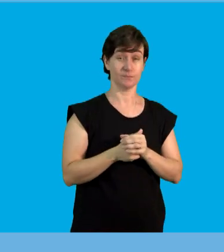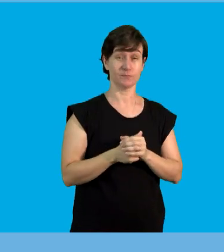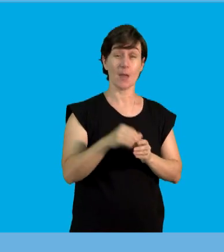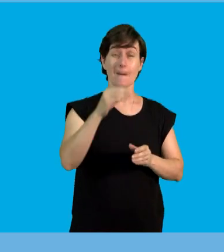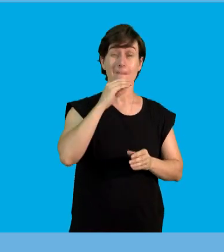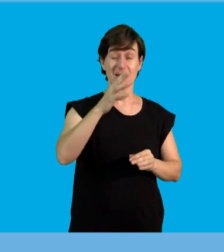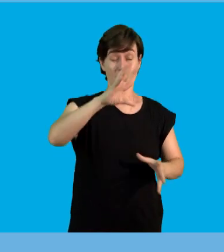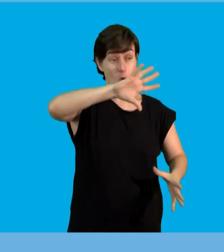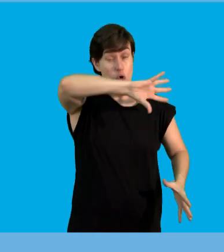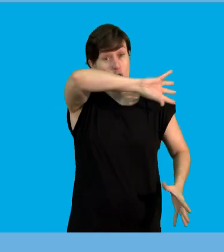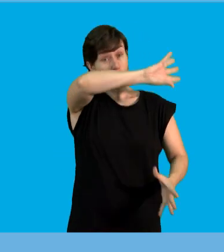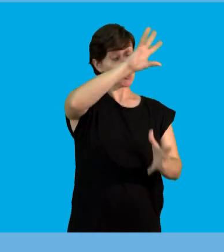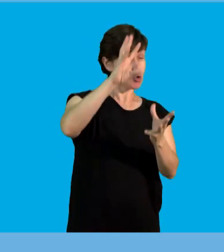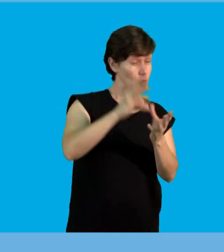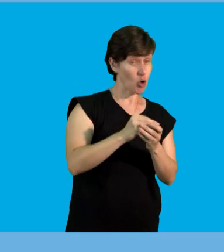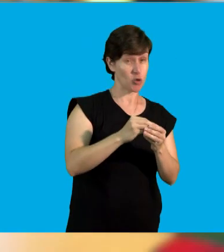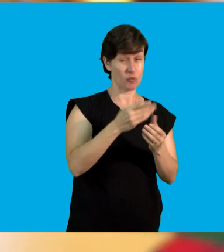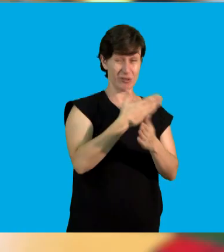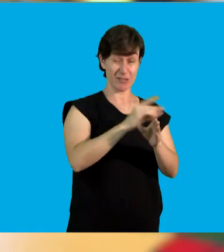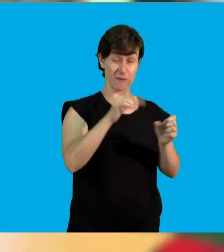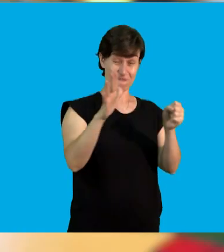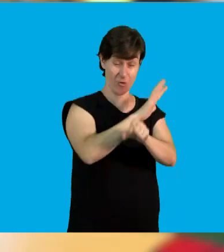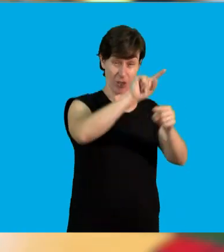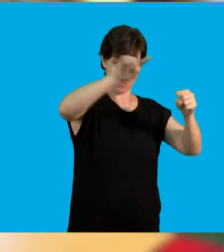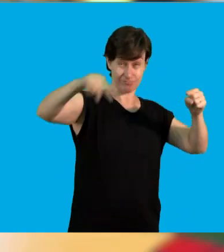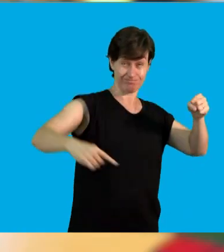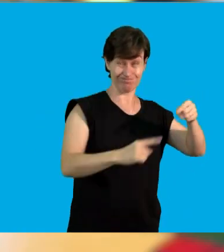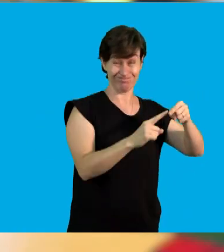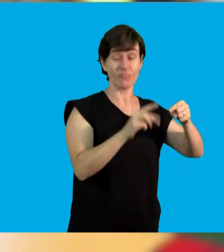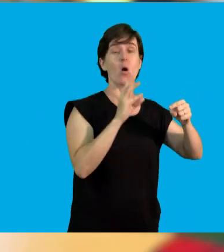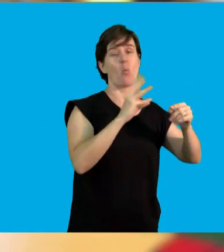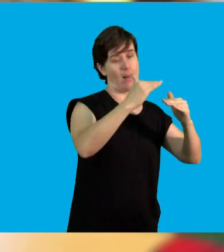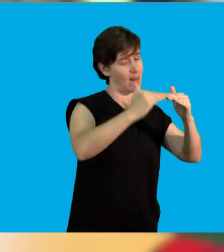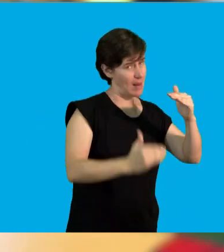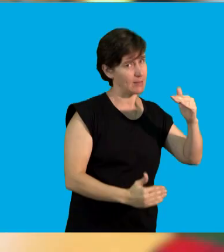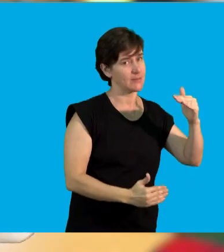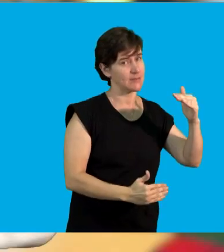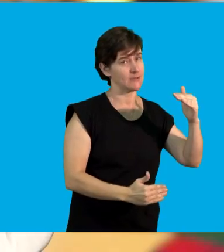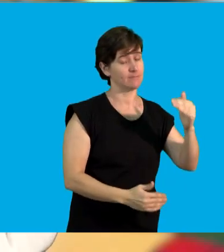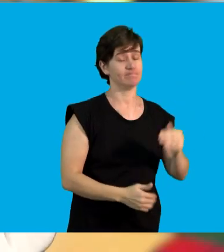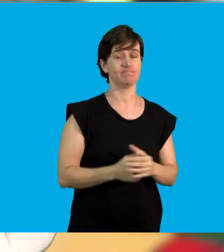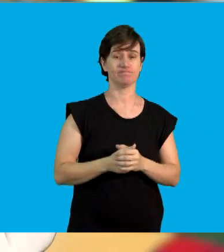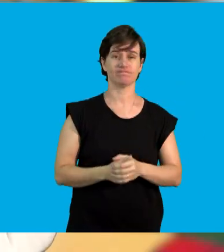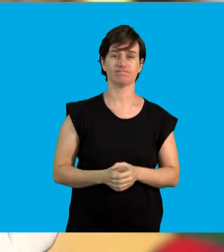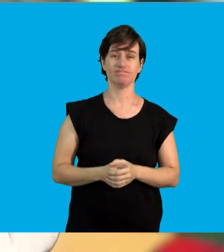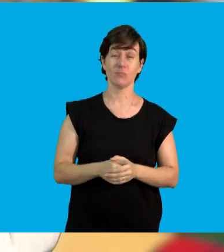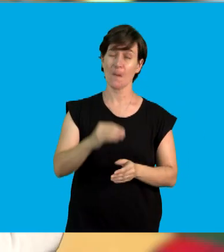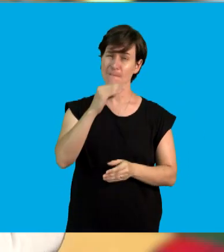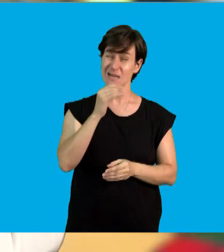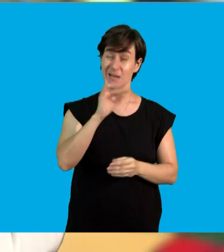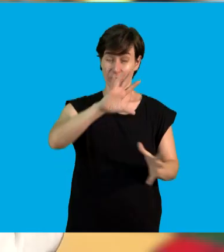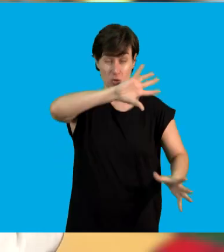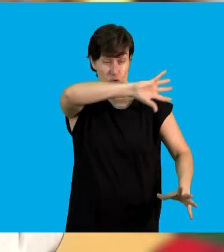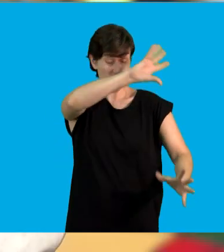parallel. If there's more resistors in parallel, the total resistance of the circuit is going to be decreased. Now, if